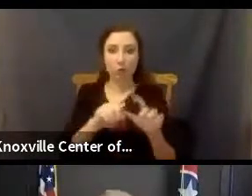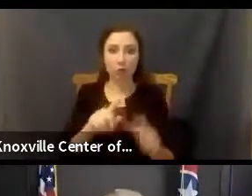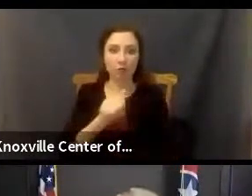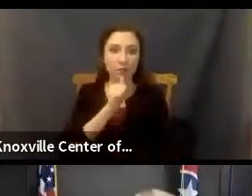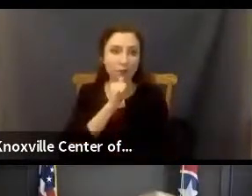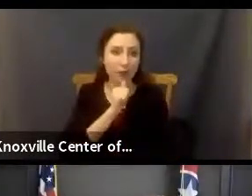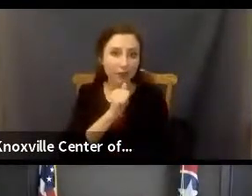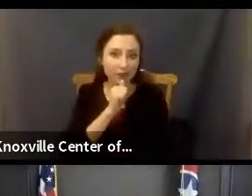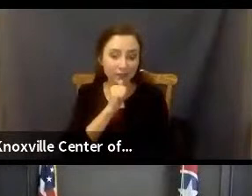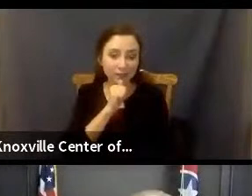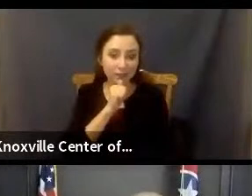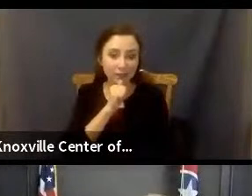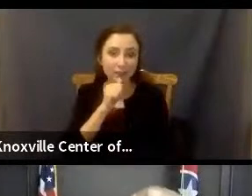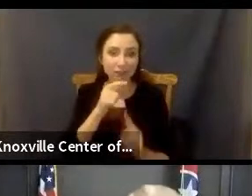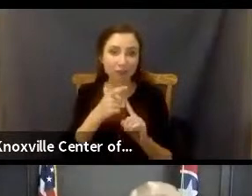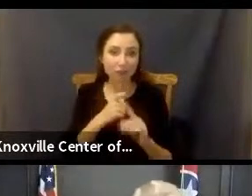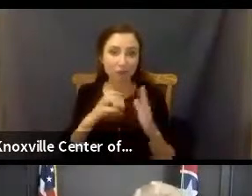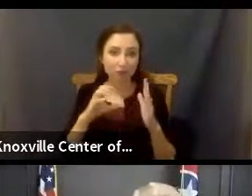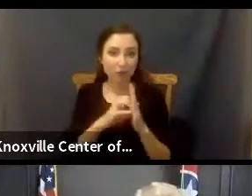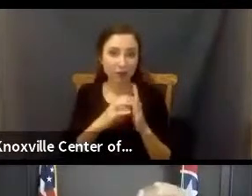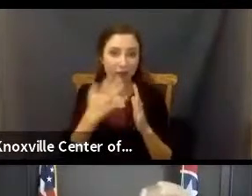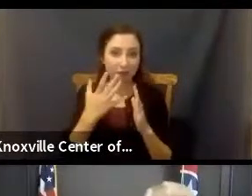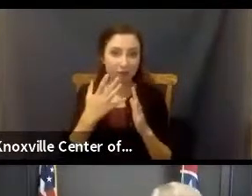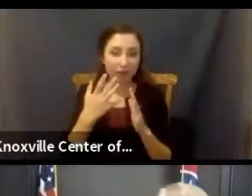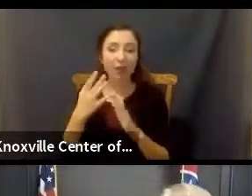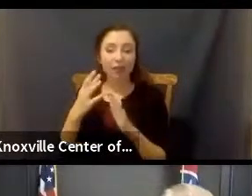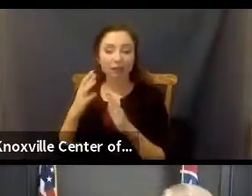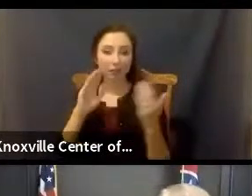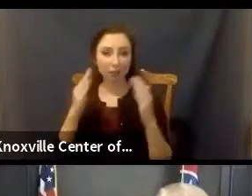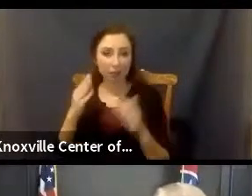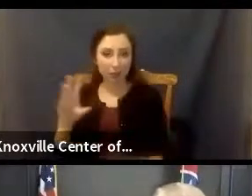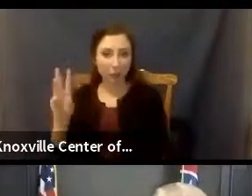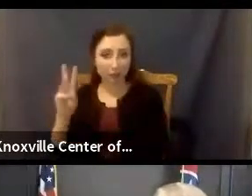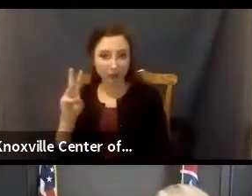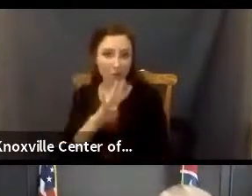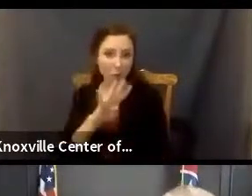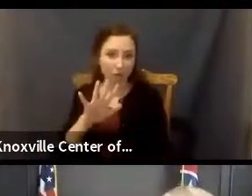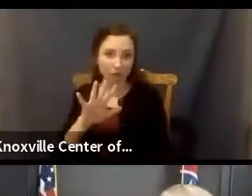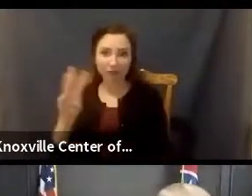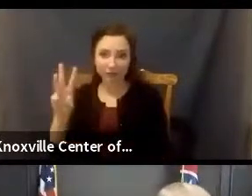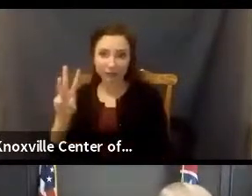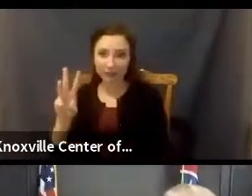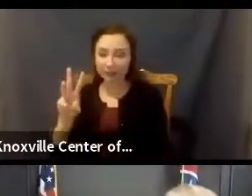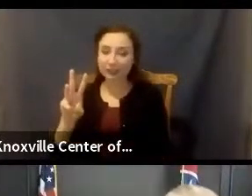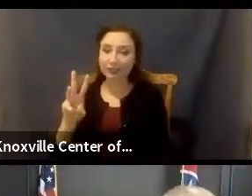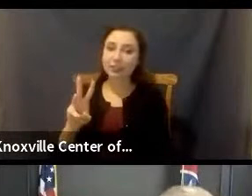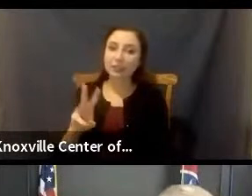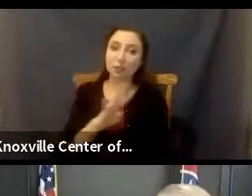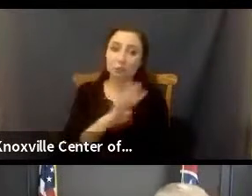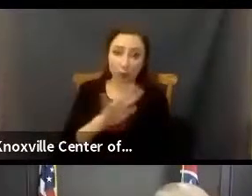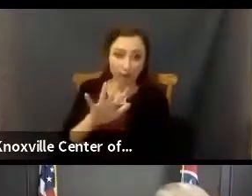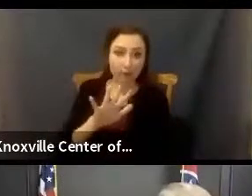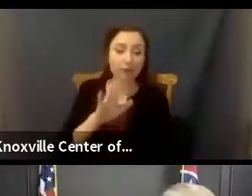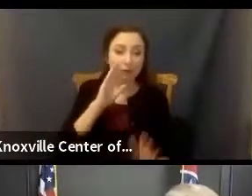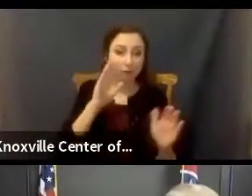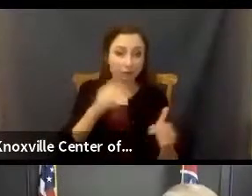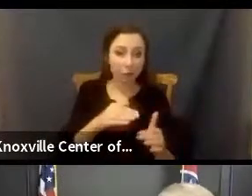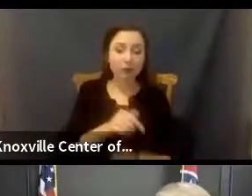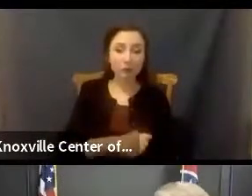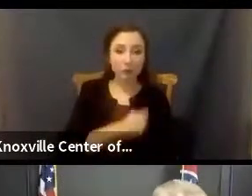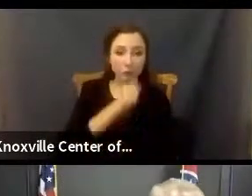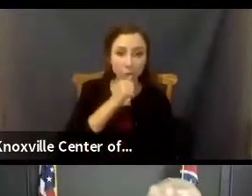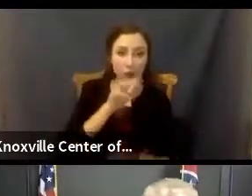from paragraph 5 into paragraph 6, or paragraphs 4 and 5 into paragraph 6. Paragraph 4 and 5 is referring to